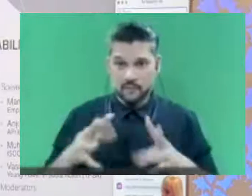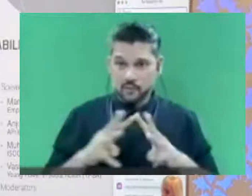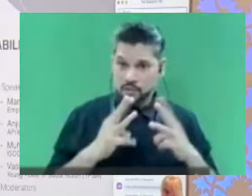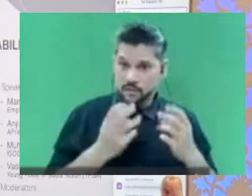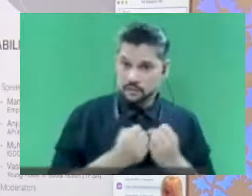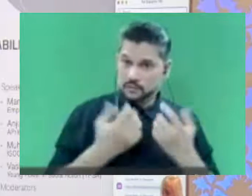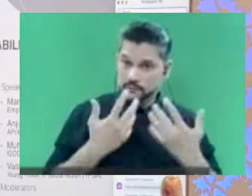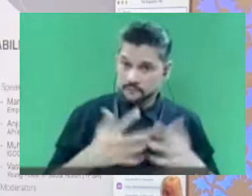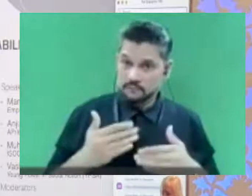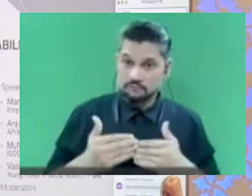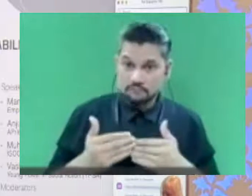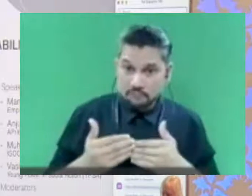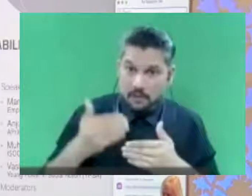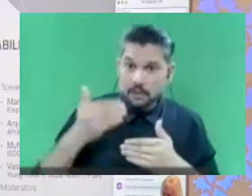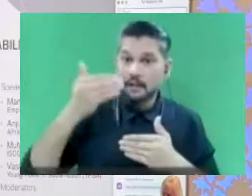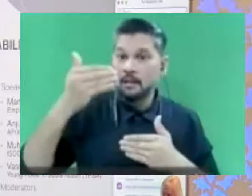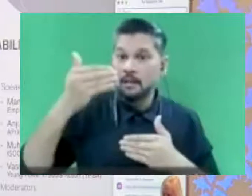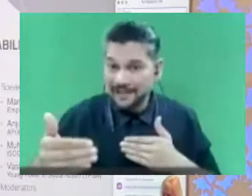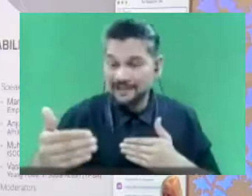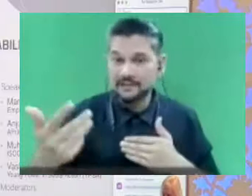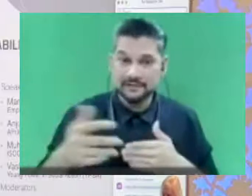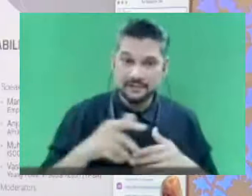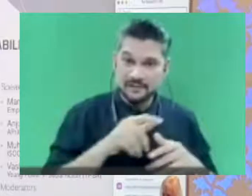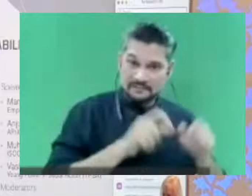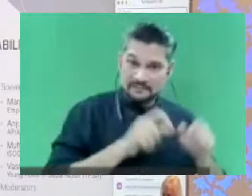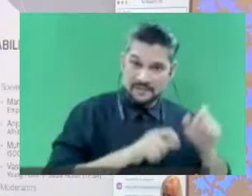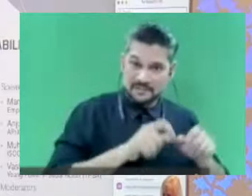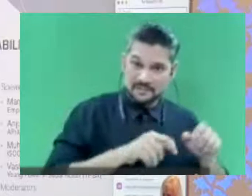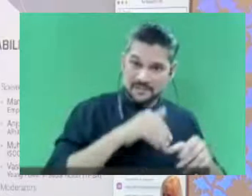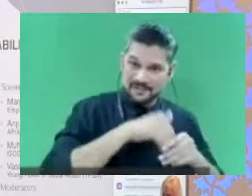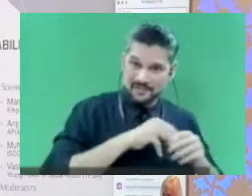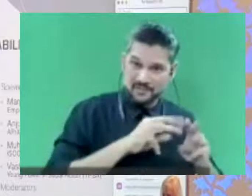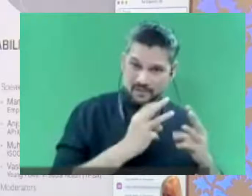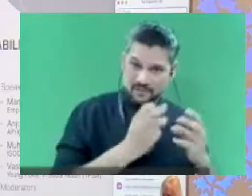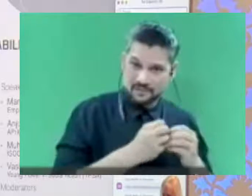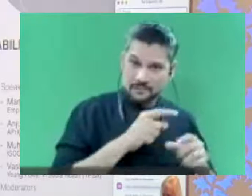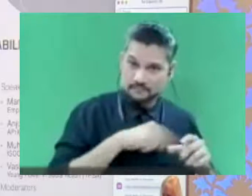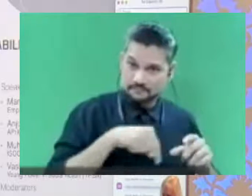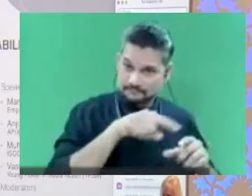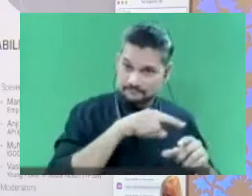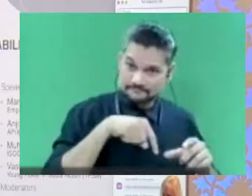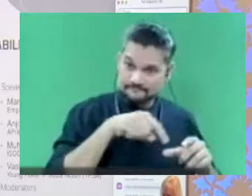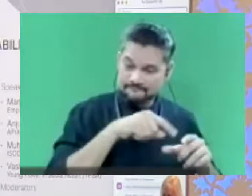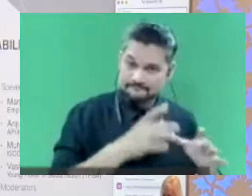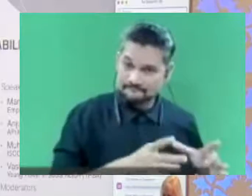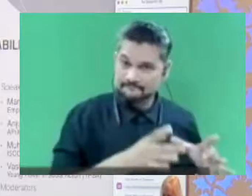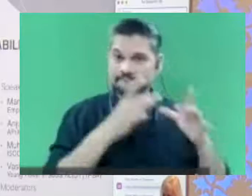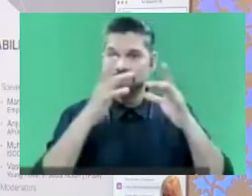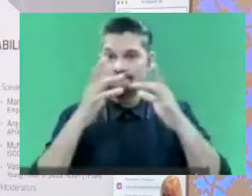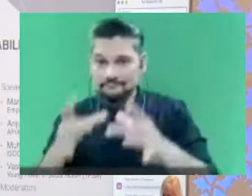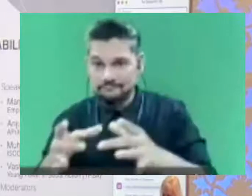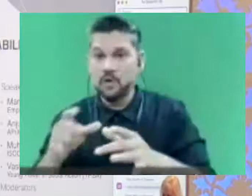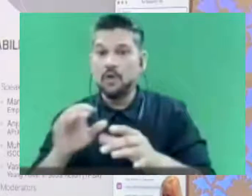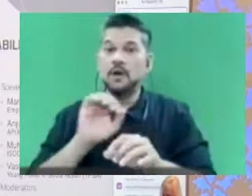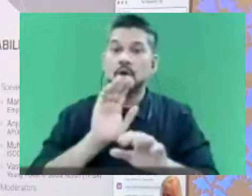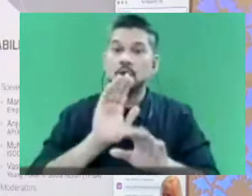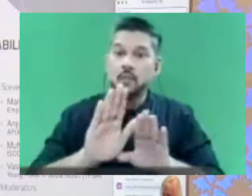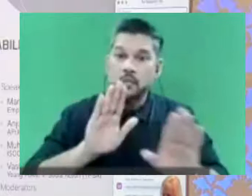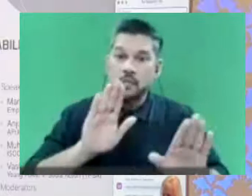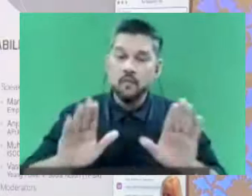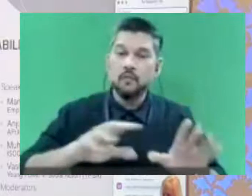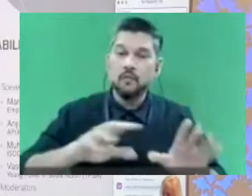participants of that workshop would, in the second phase, would run the work trainings in their own countries, in their